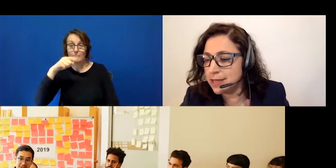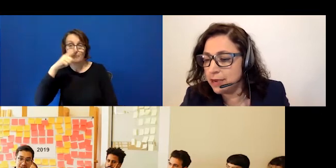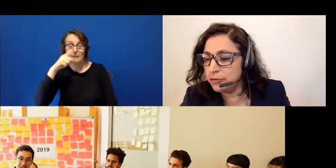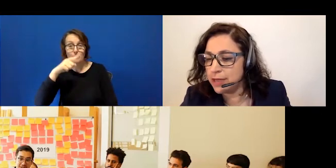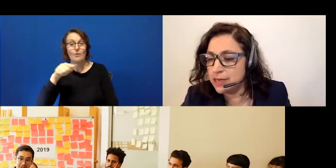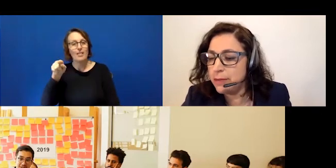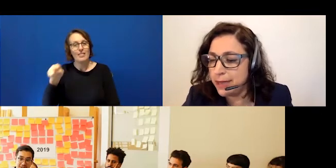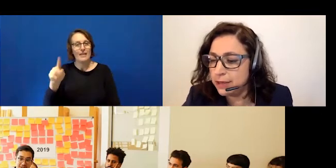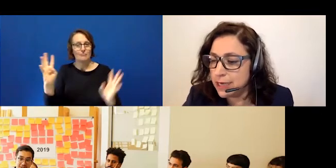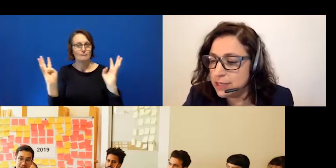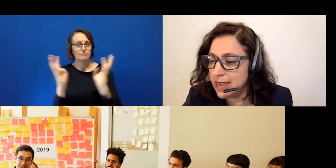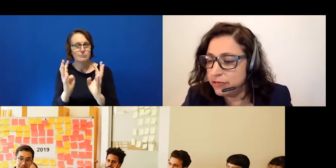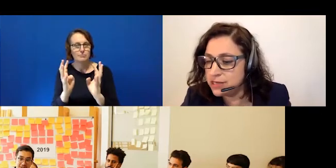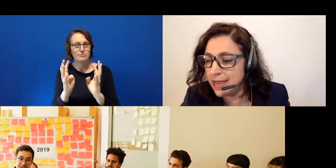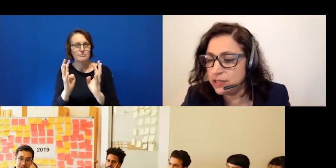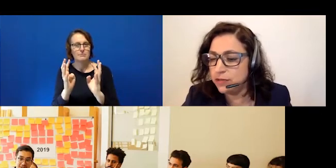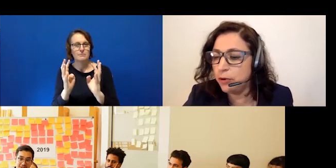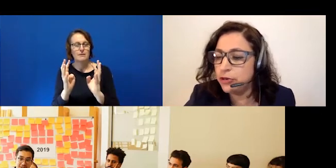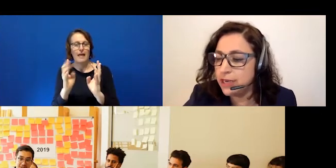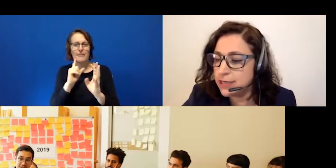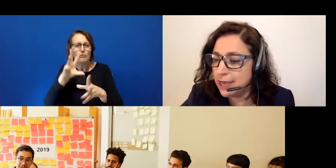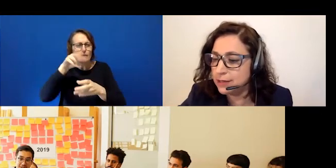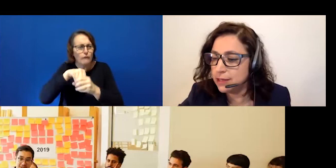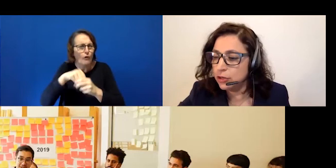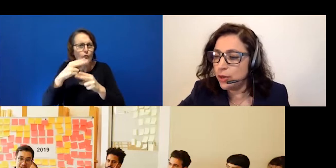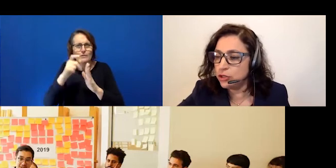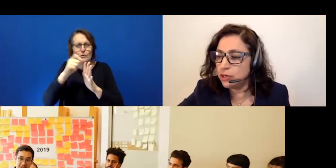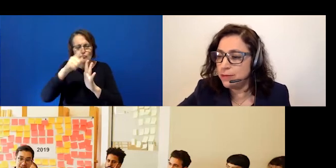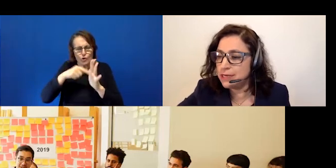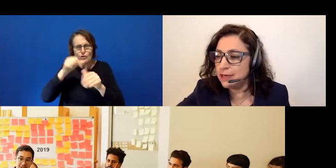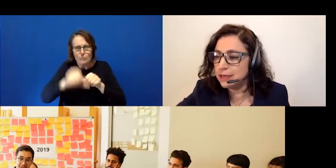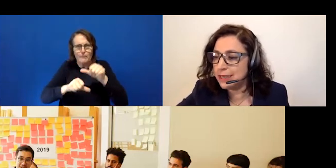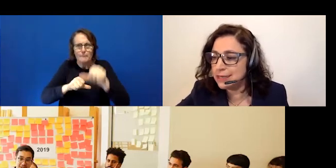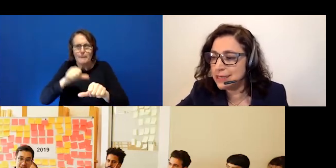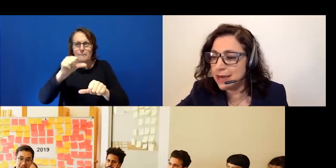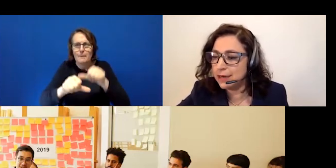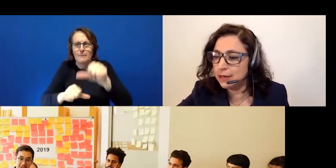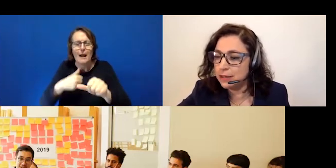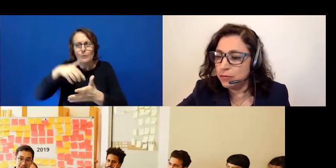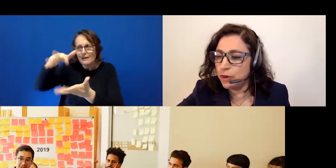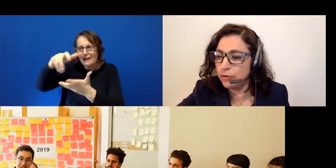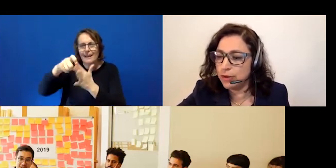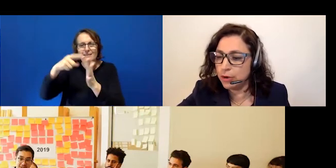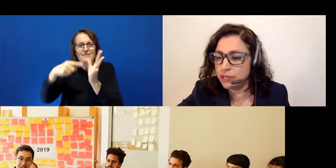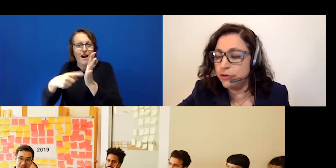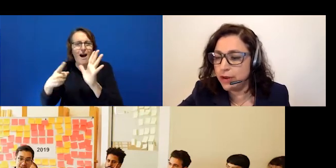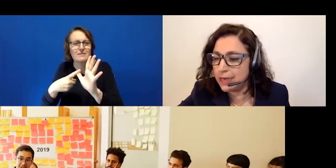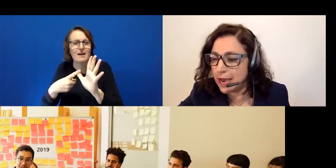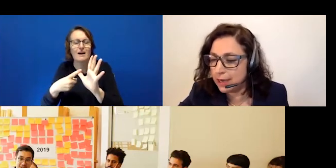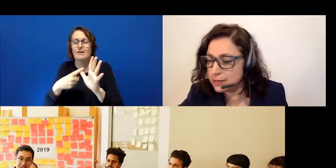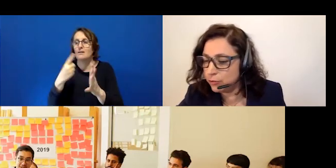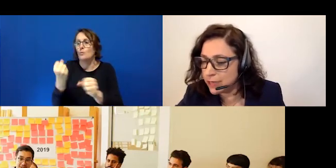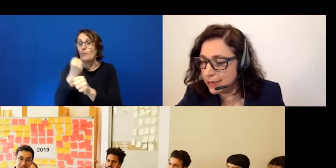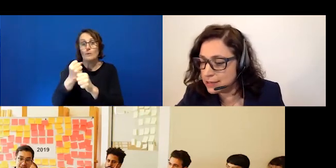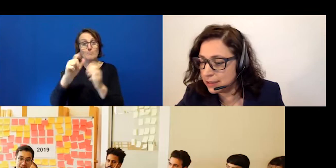as they're embedded into every stage of the project, and we're documenting and collecting data. We're also creating